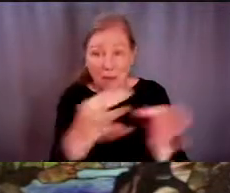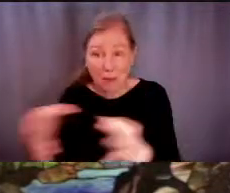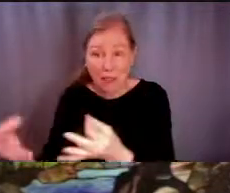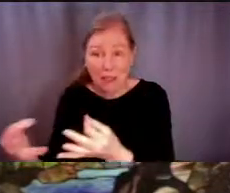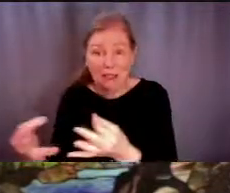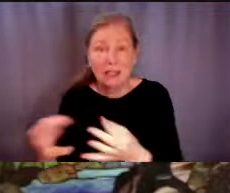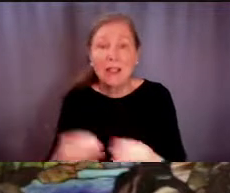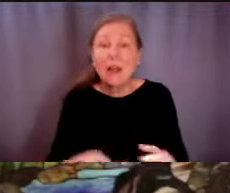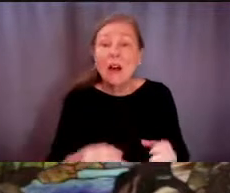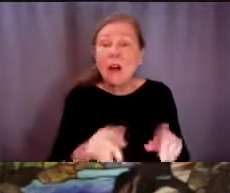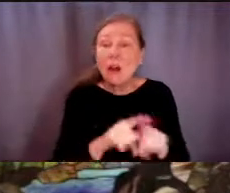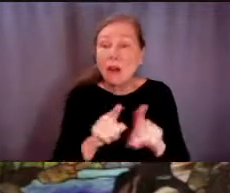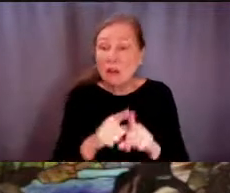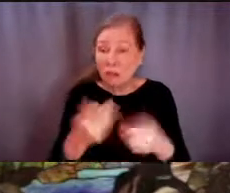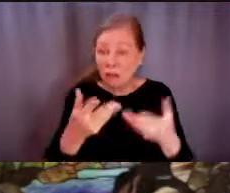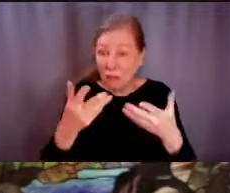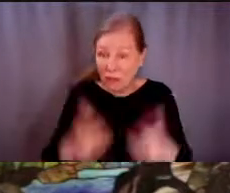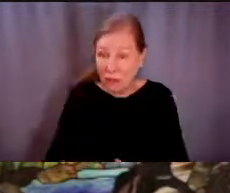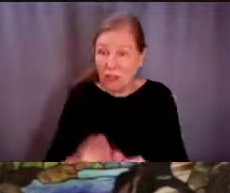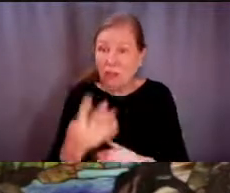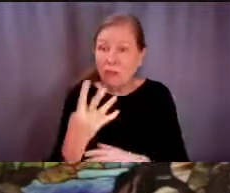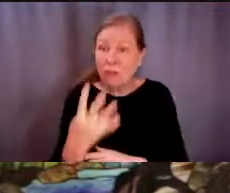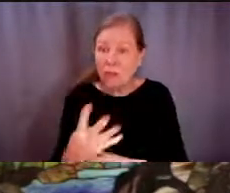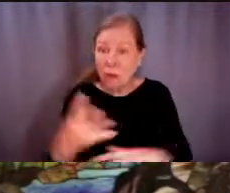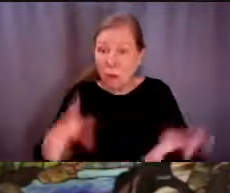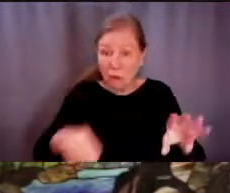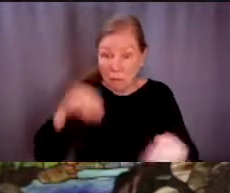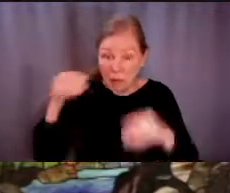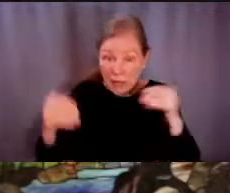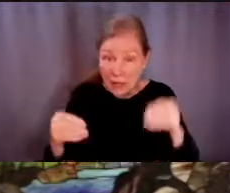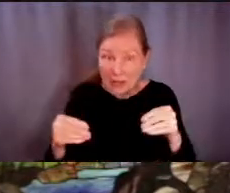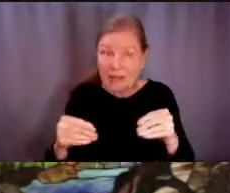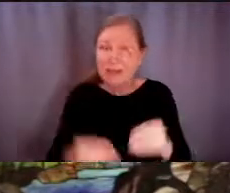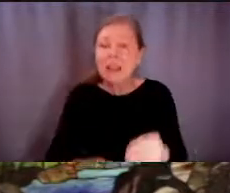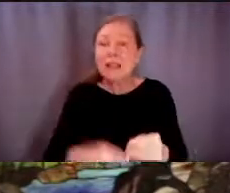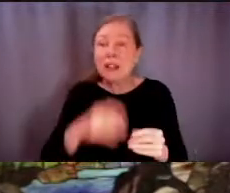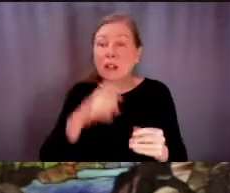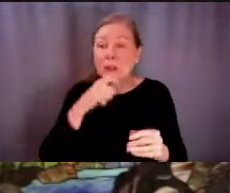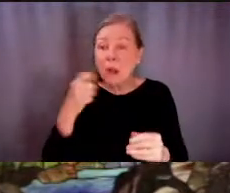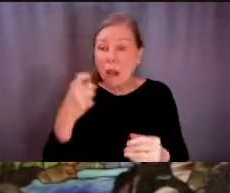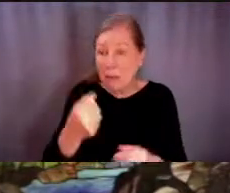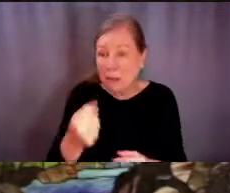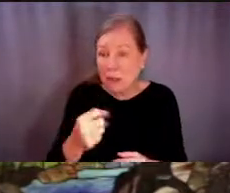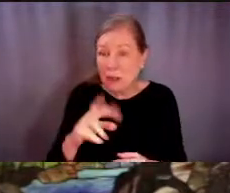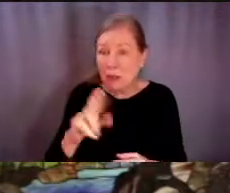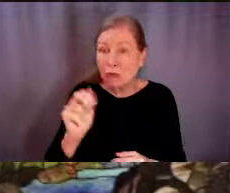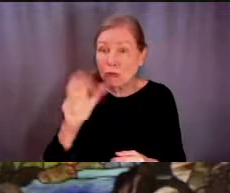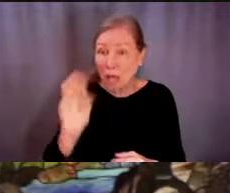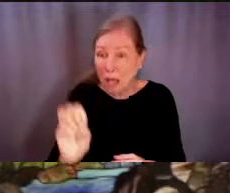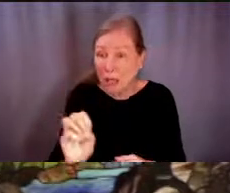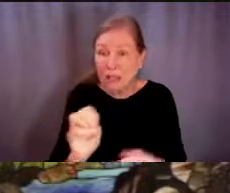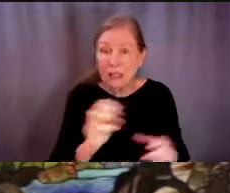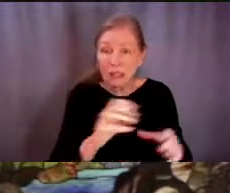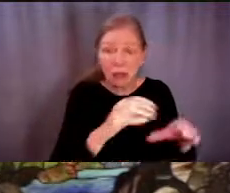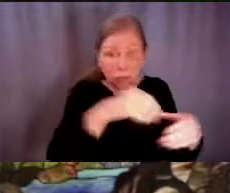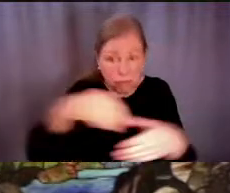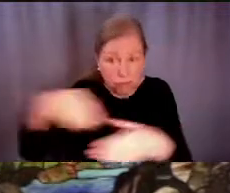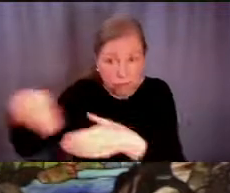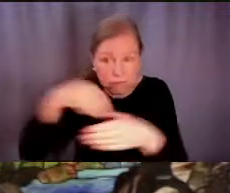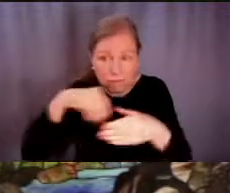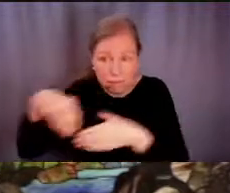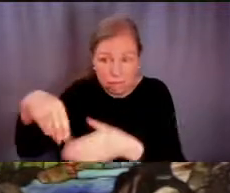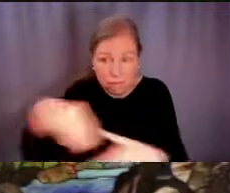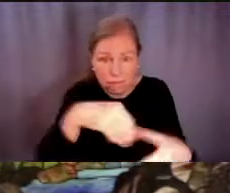AK Child and Family, repackaged dry milk and rice, and prepared delivery bags for fish,